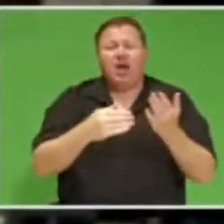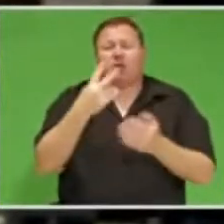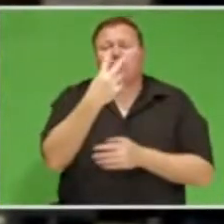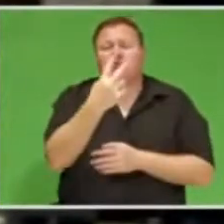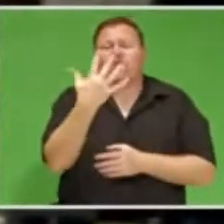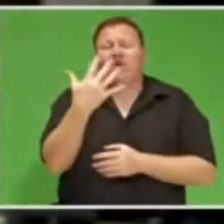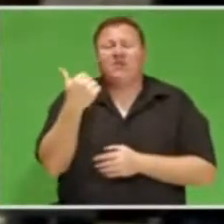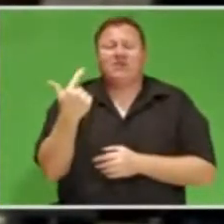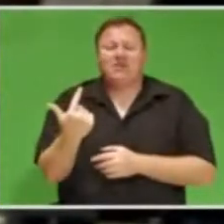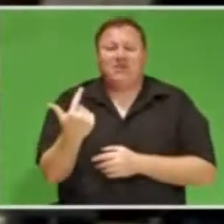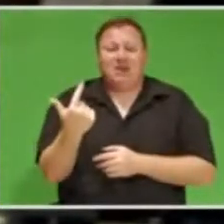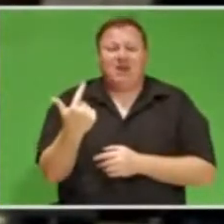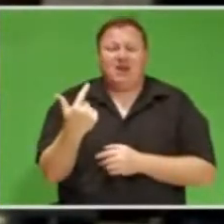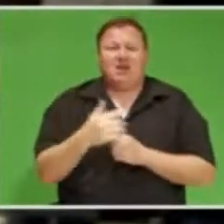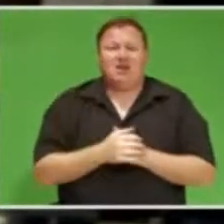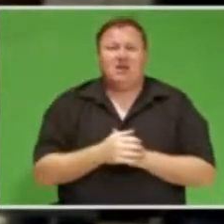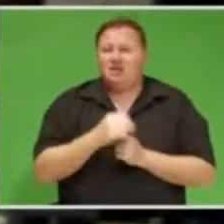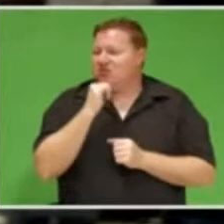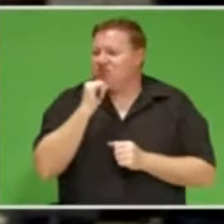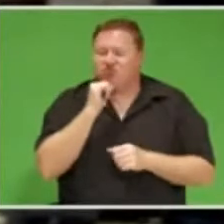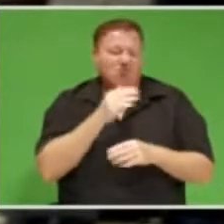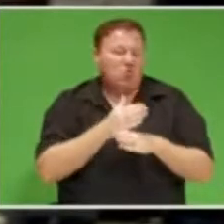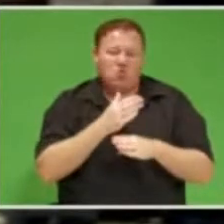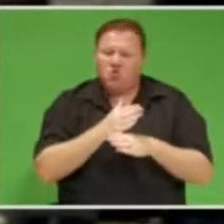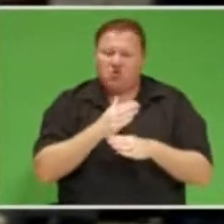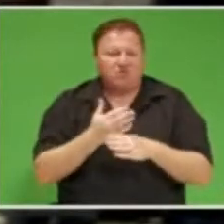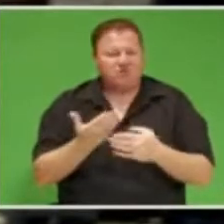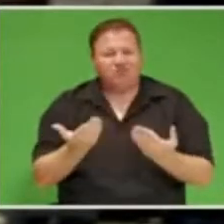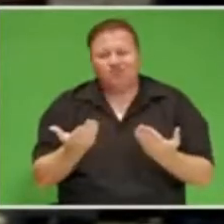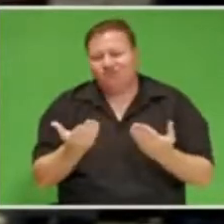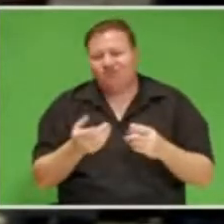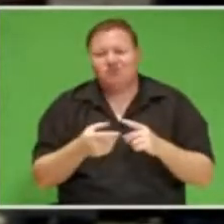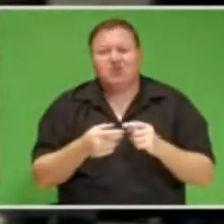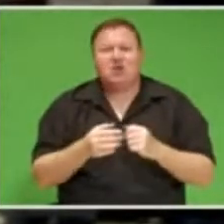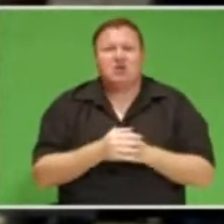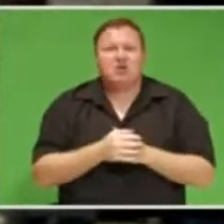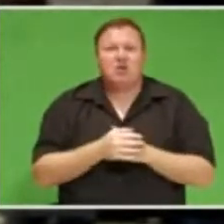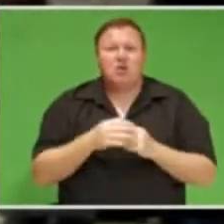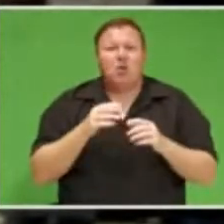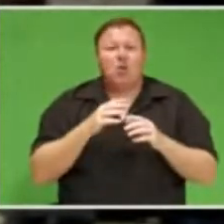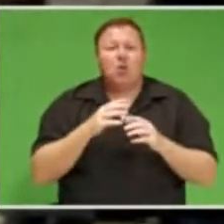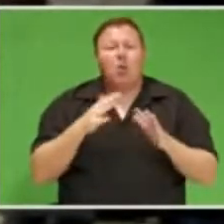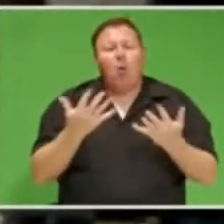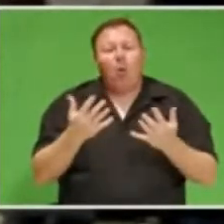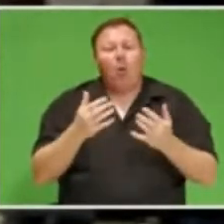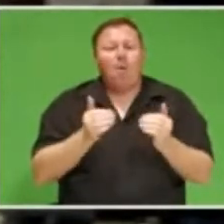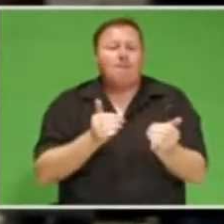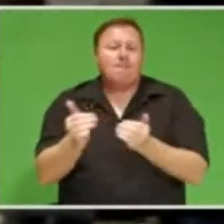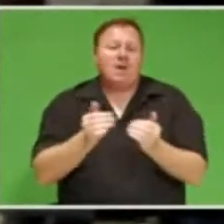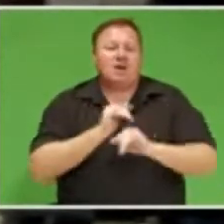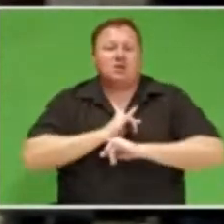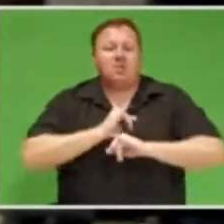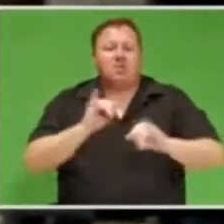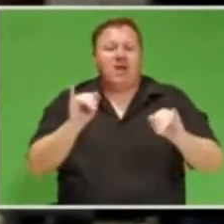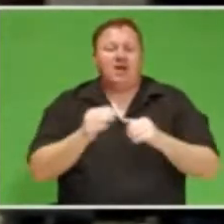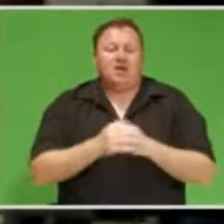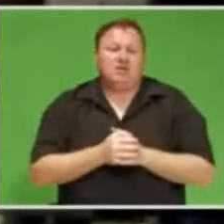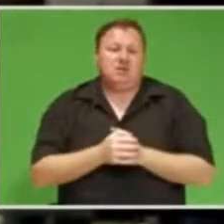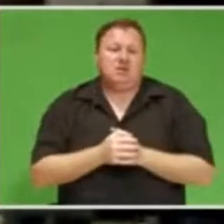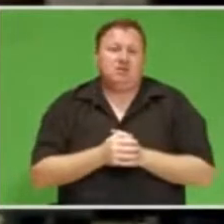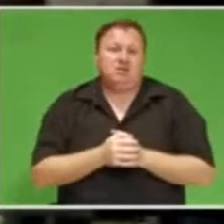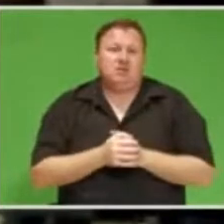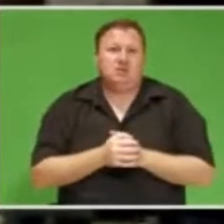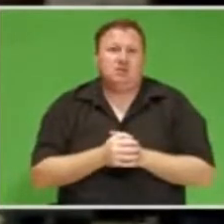257 are dysfunctional or are in distress due to poor governance,